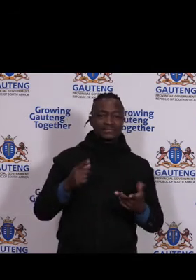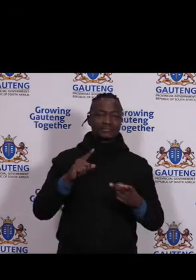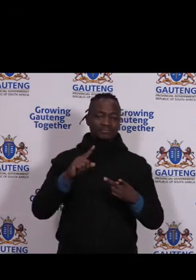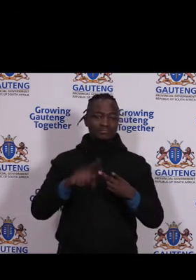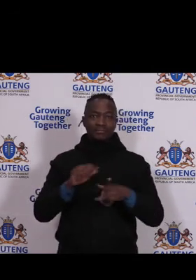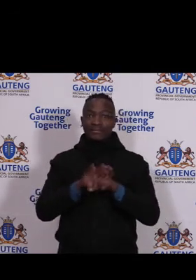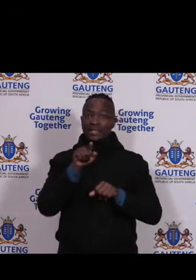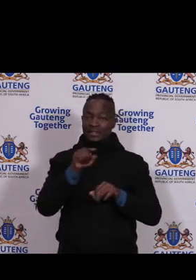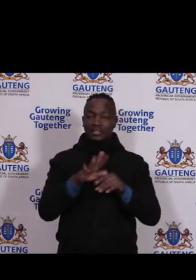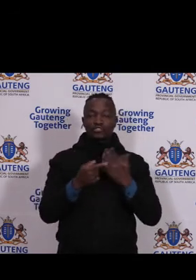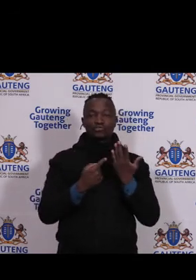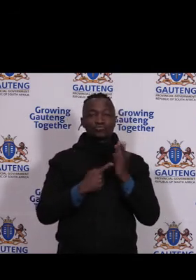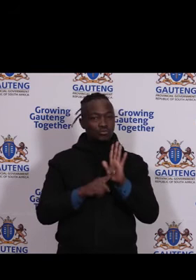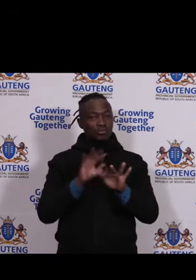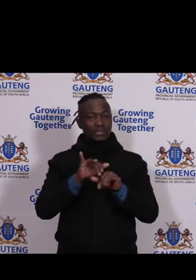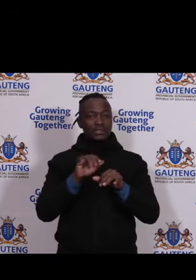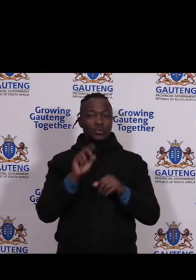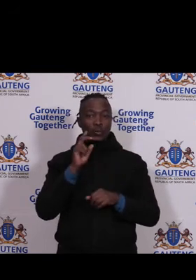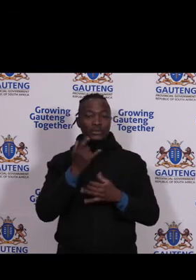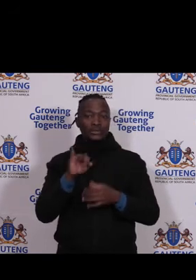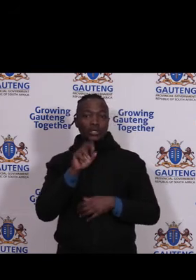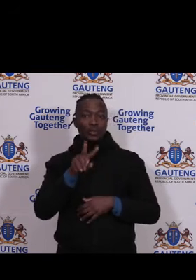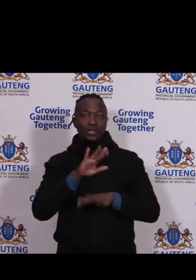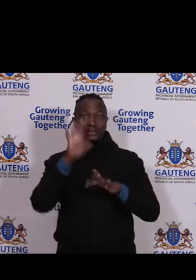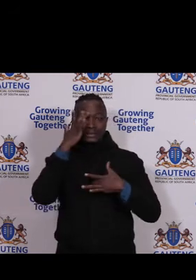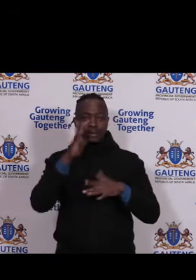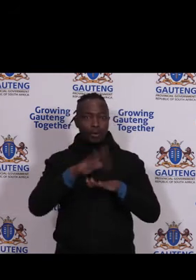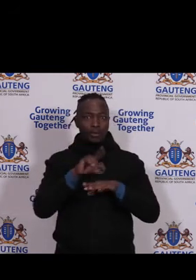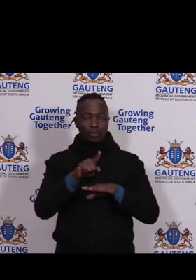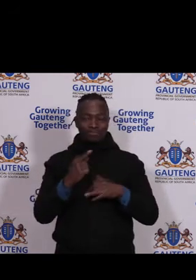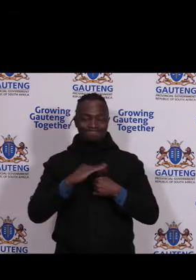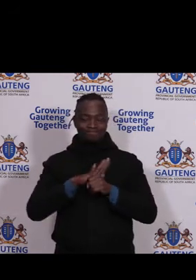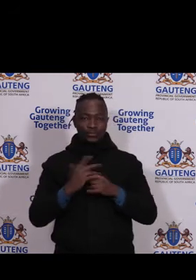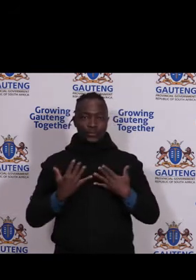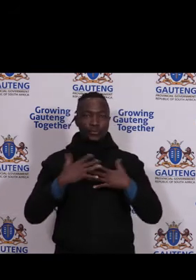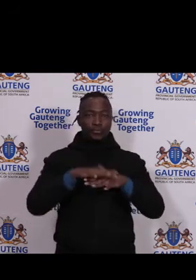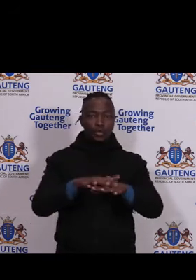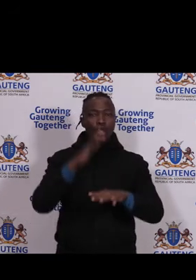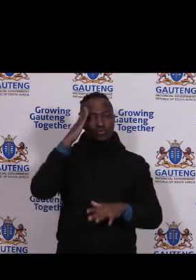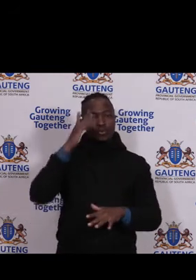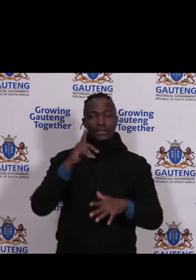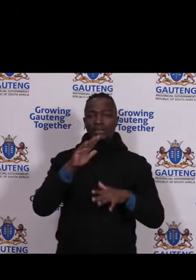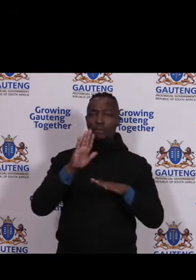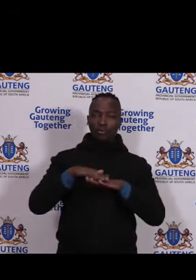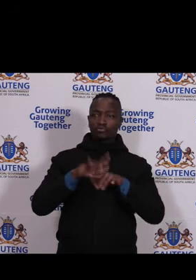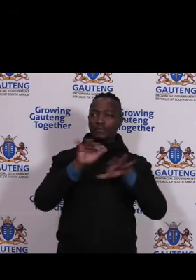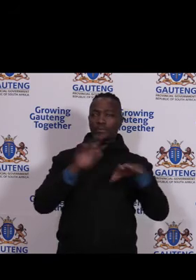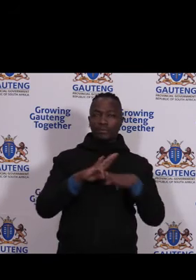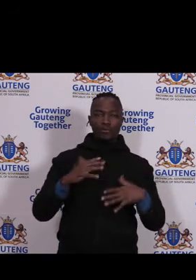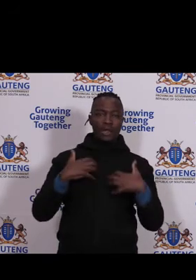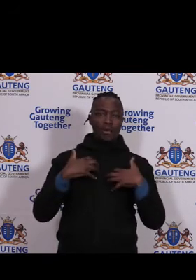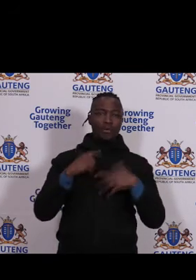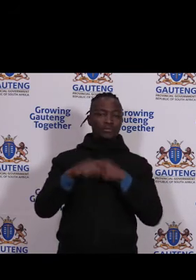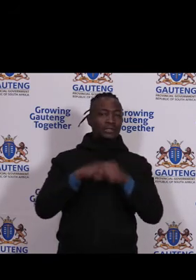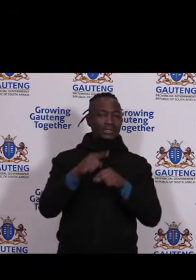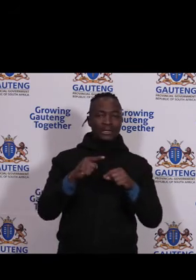an indication that we are looking at. We'll remember that everyone is worried about our patients